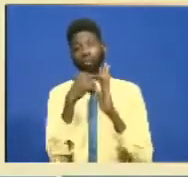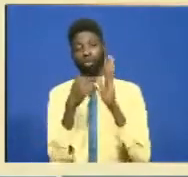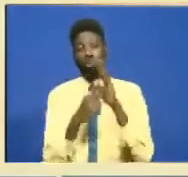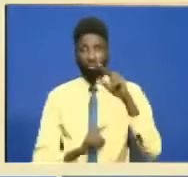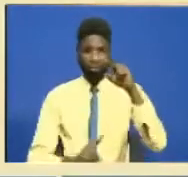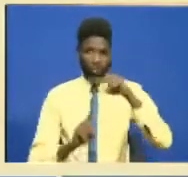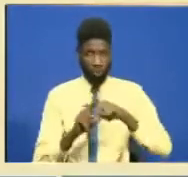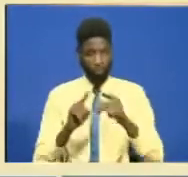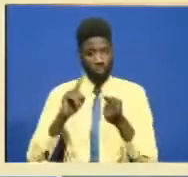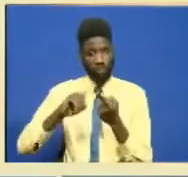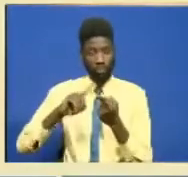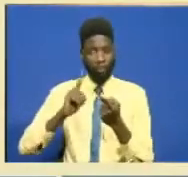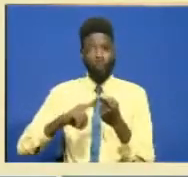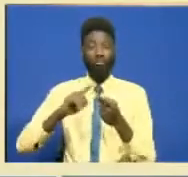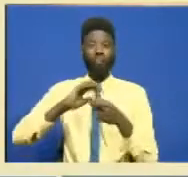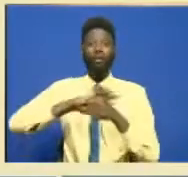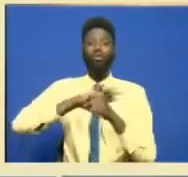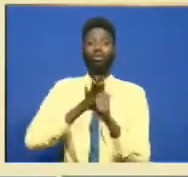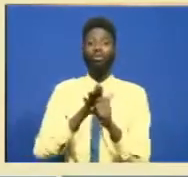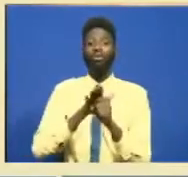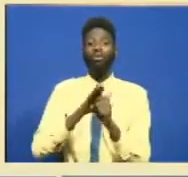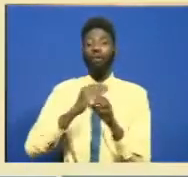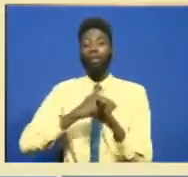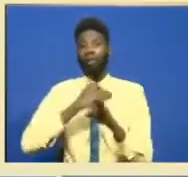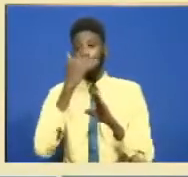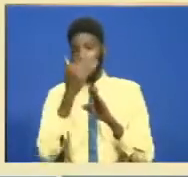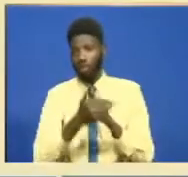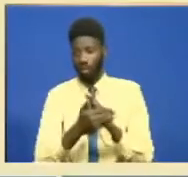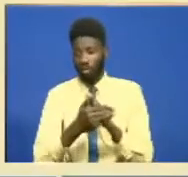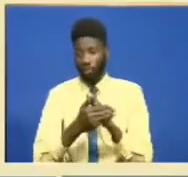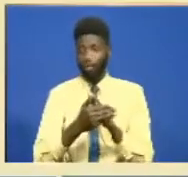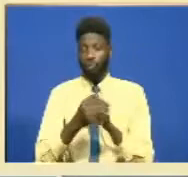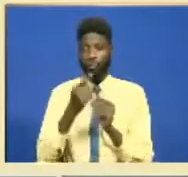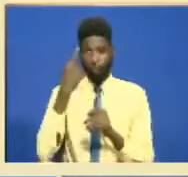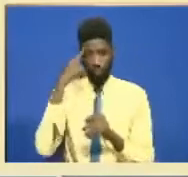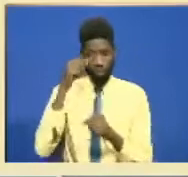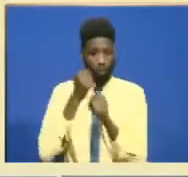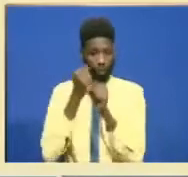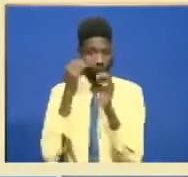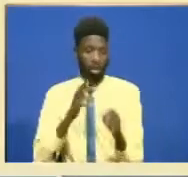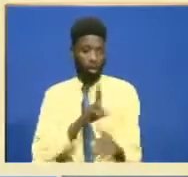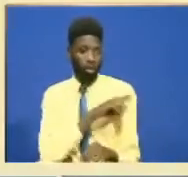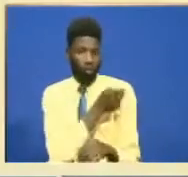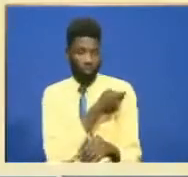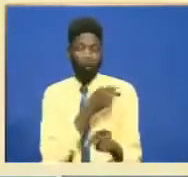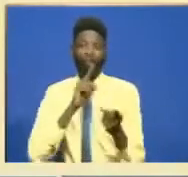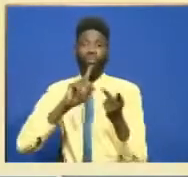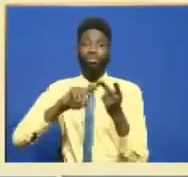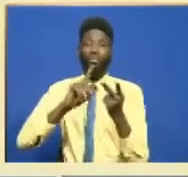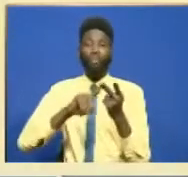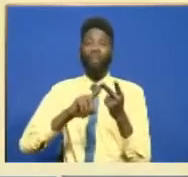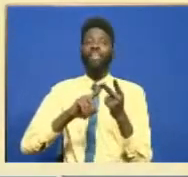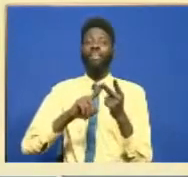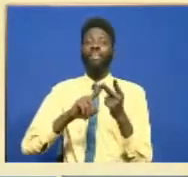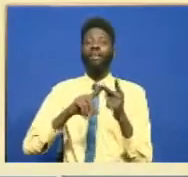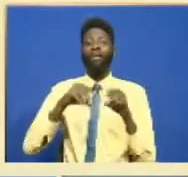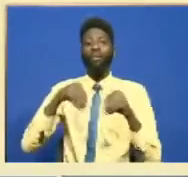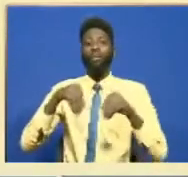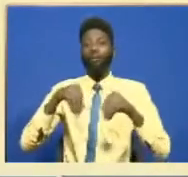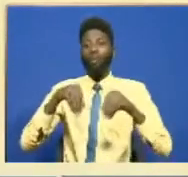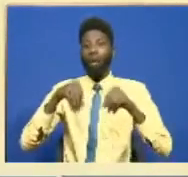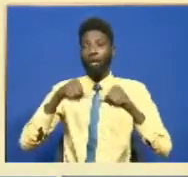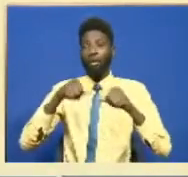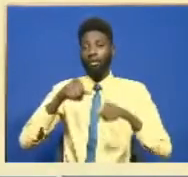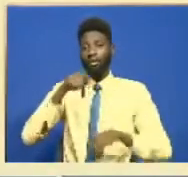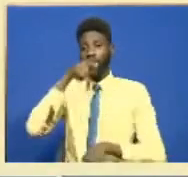is the COVID-19 comprehensive cover, especially for the health workers. Then they're also raising issue on the quality of